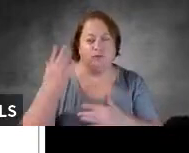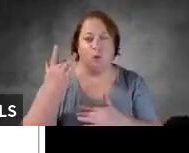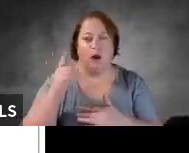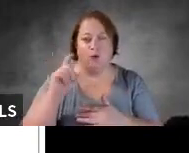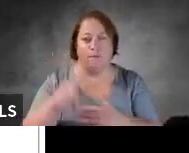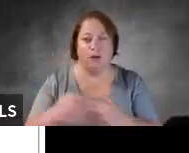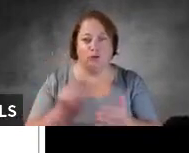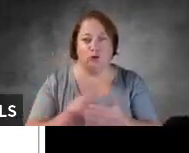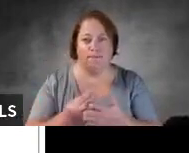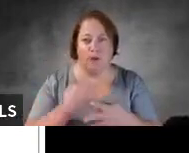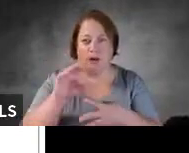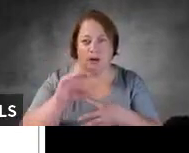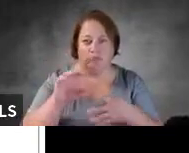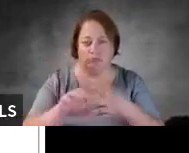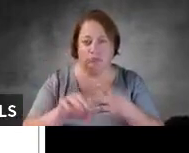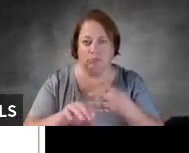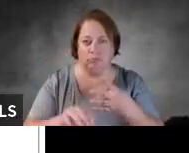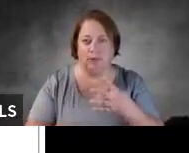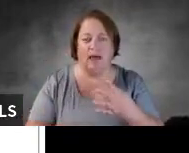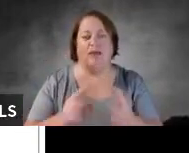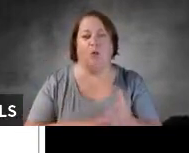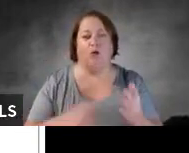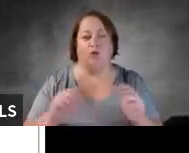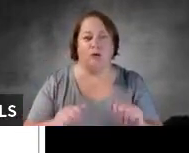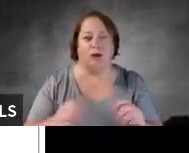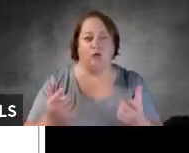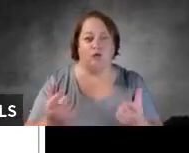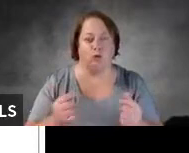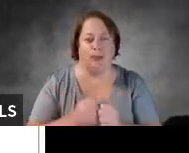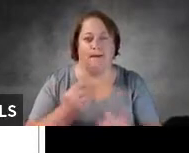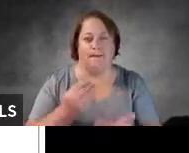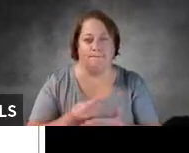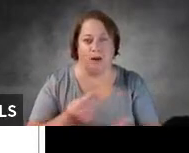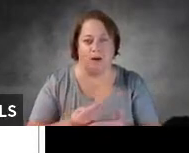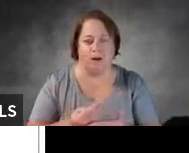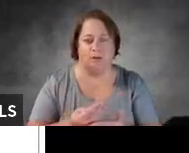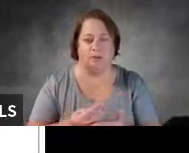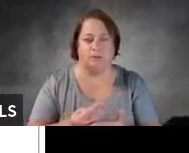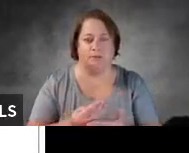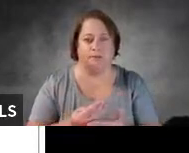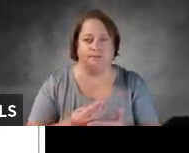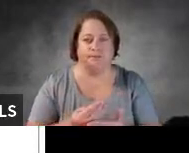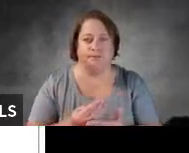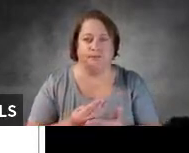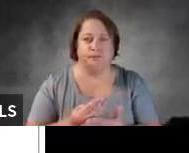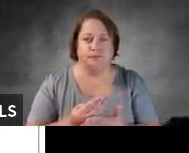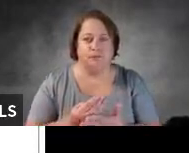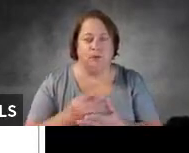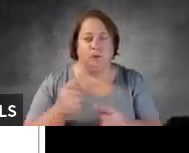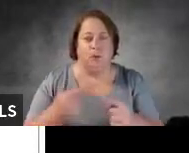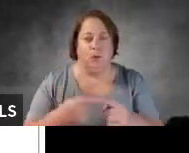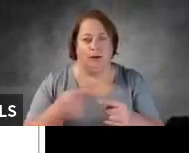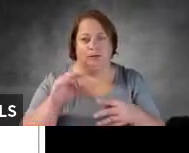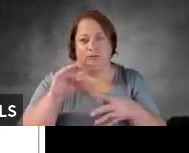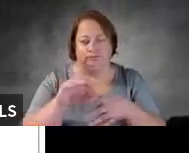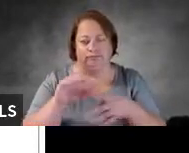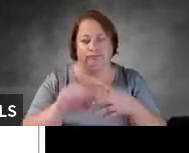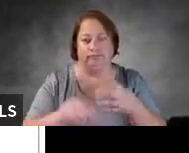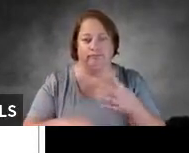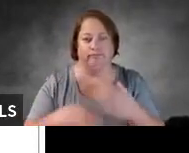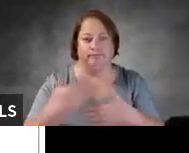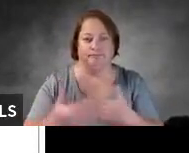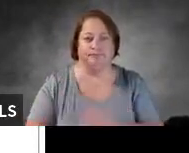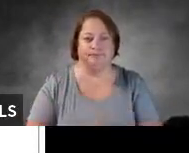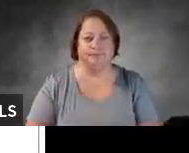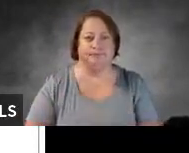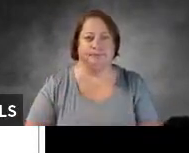have to put money into those funds and then what you can do with the funds once that's in that, or once the money, once it's in that fund. Next slide, please.